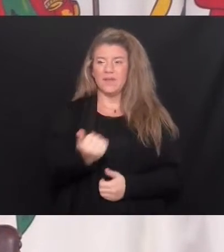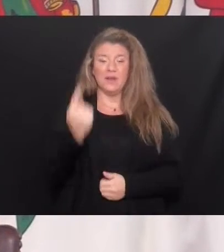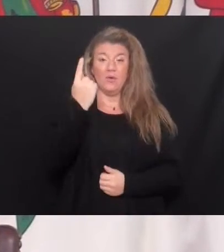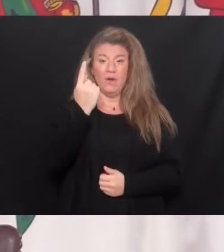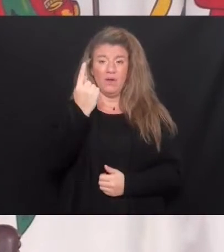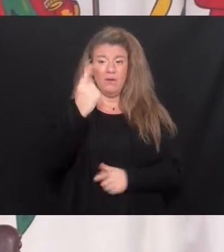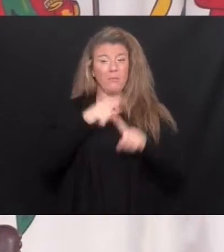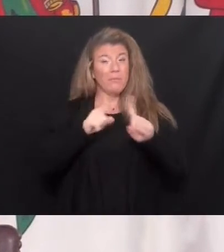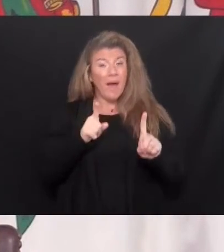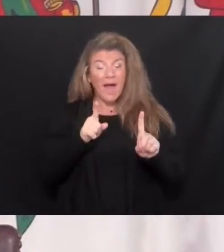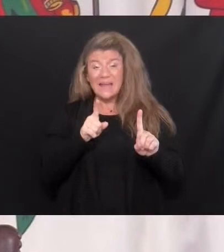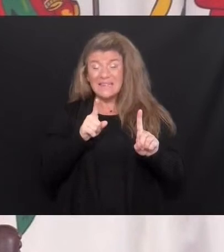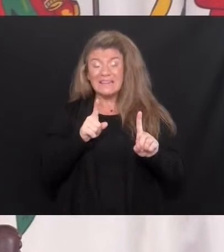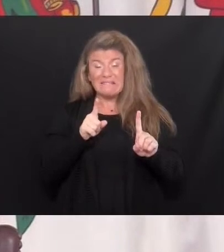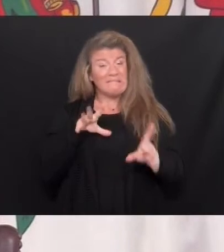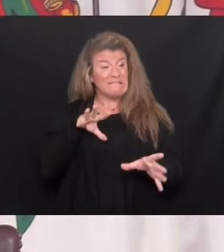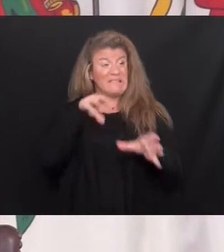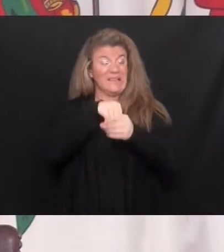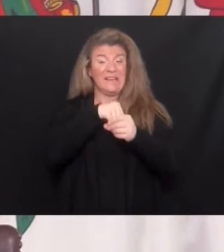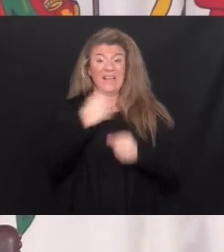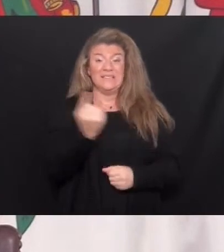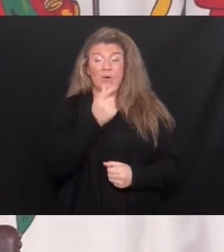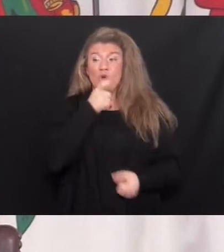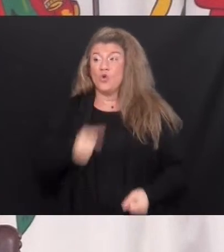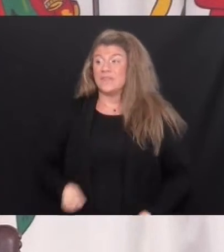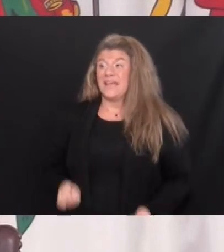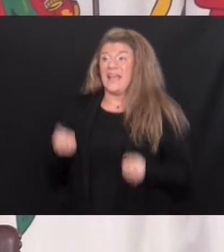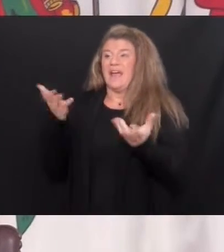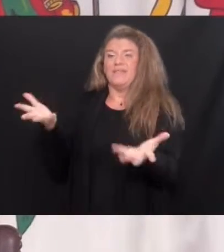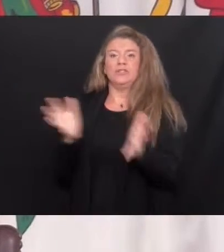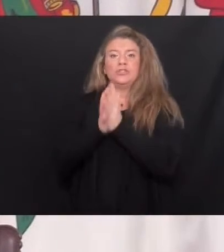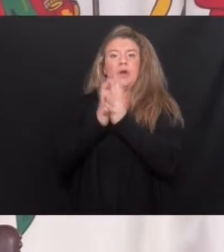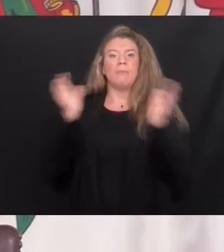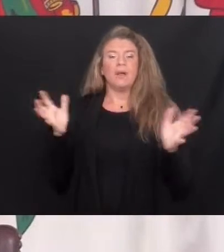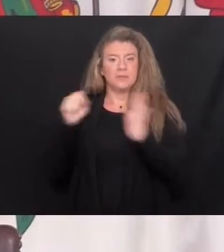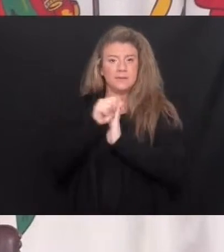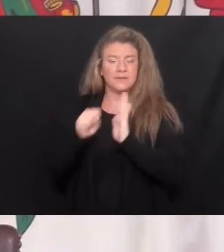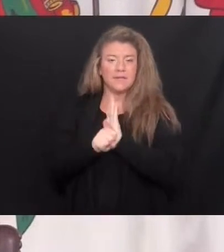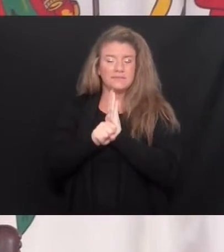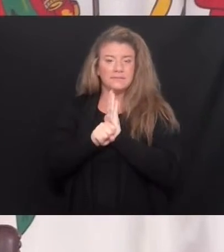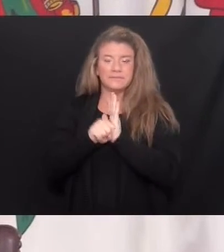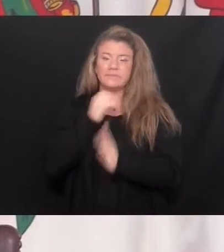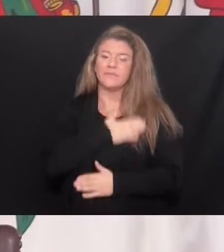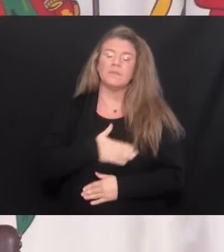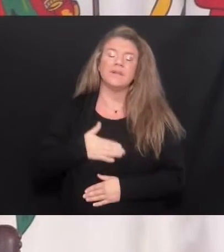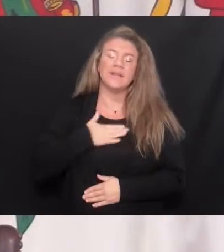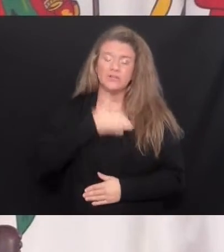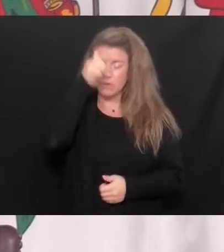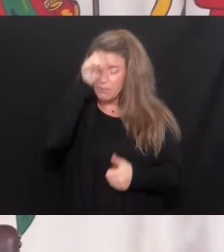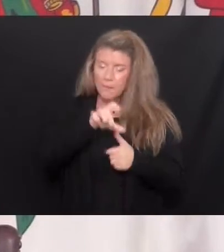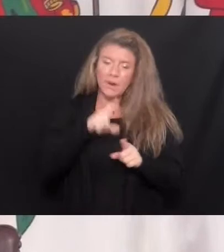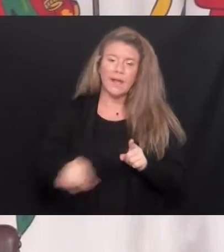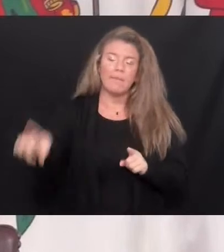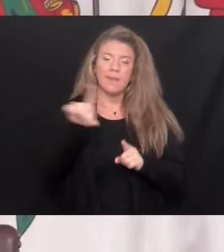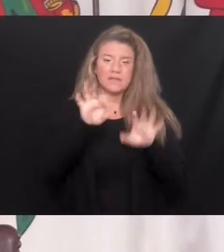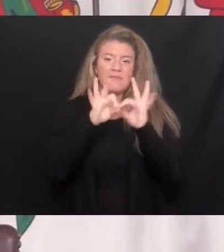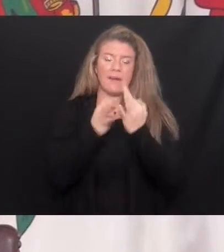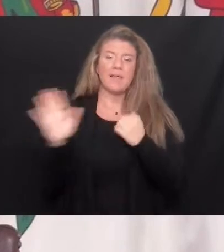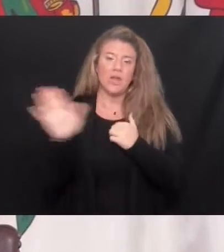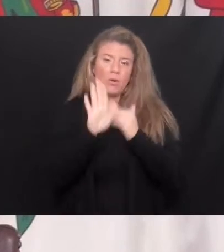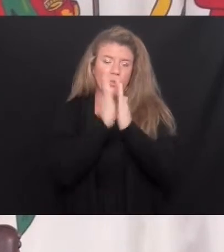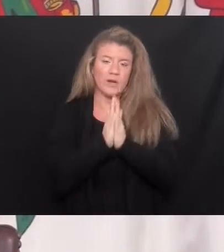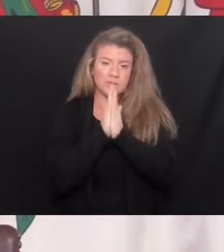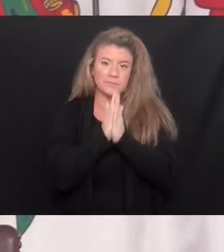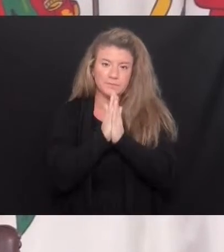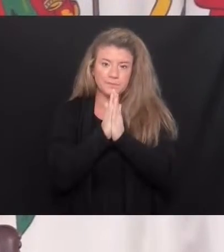especially when we lose somebody that's given this much. Please, please remember him and his family in your prayers.